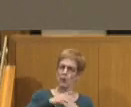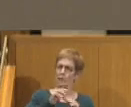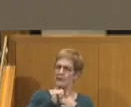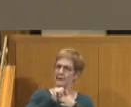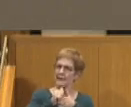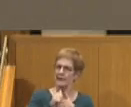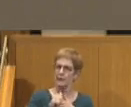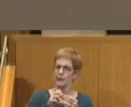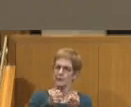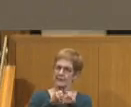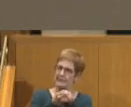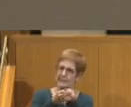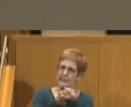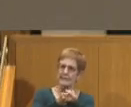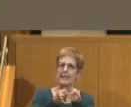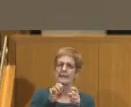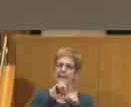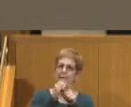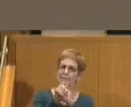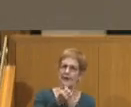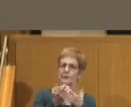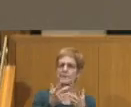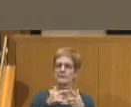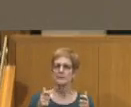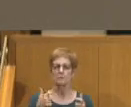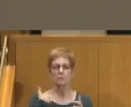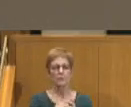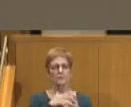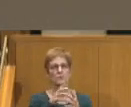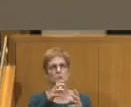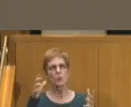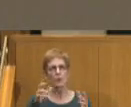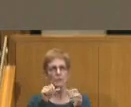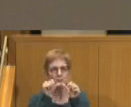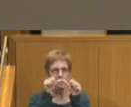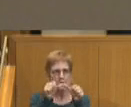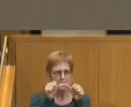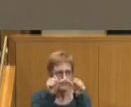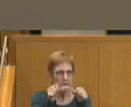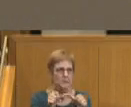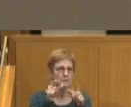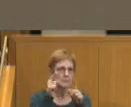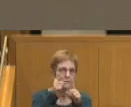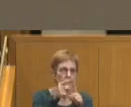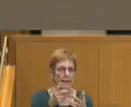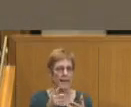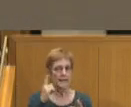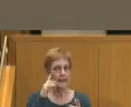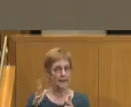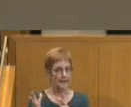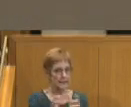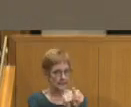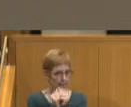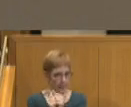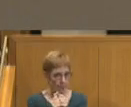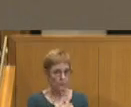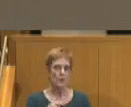Thank you for your leadership. Also, I want to thank incredible staff that we